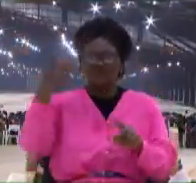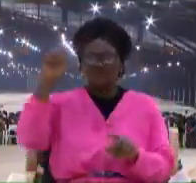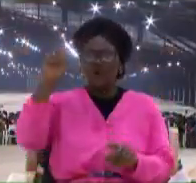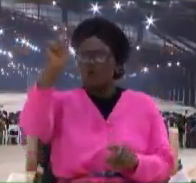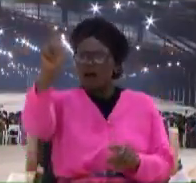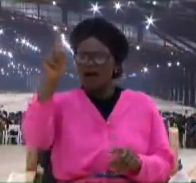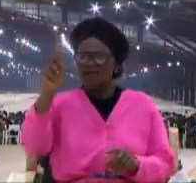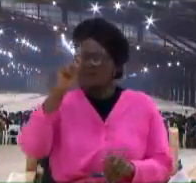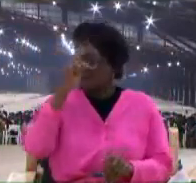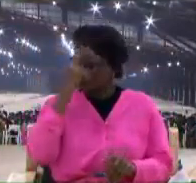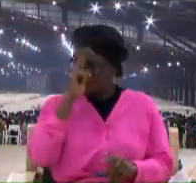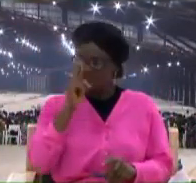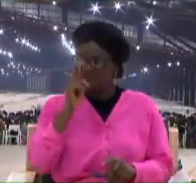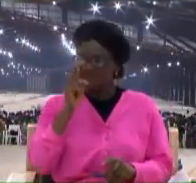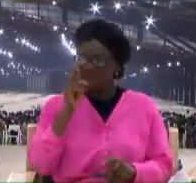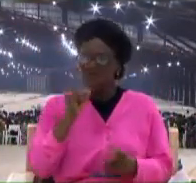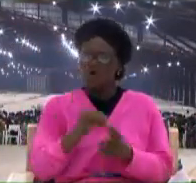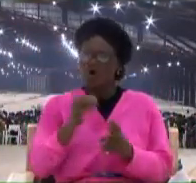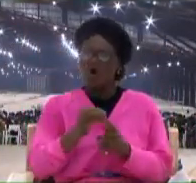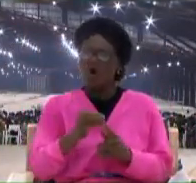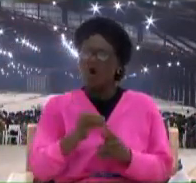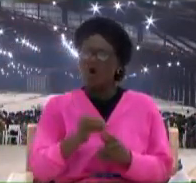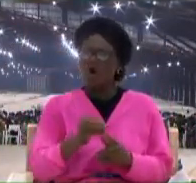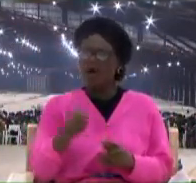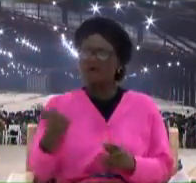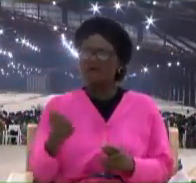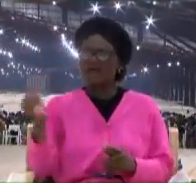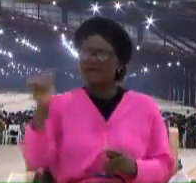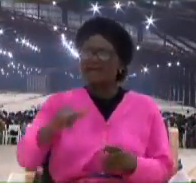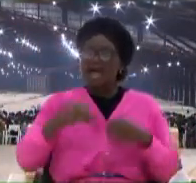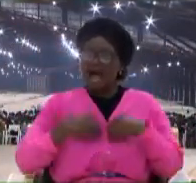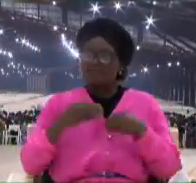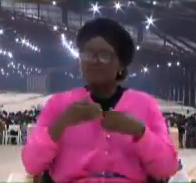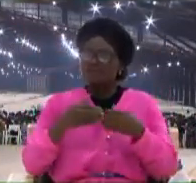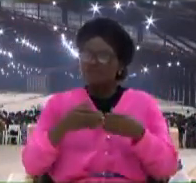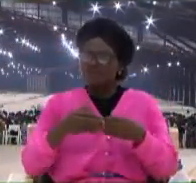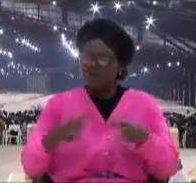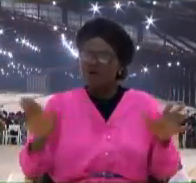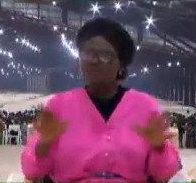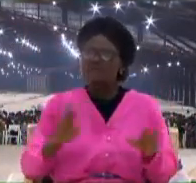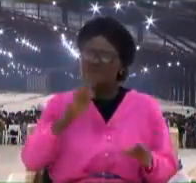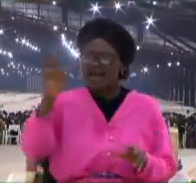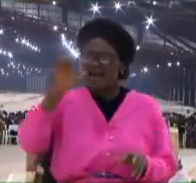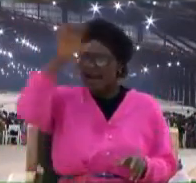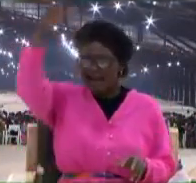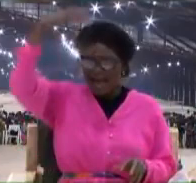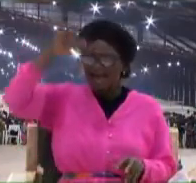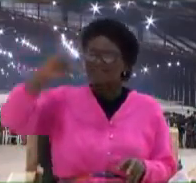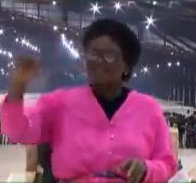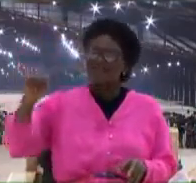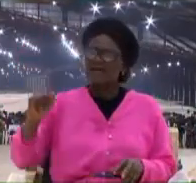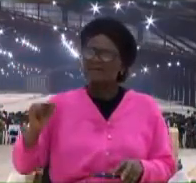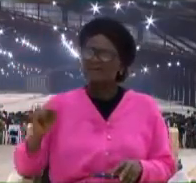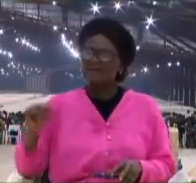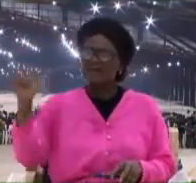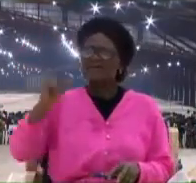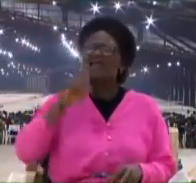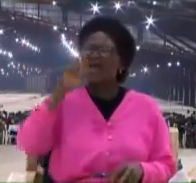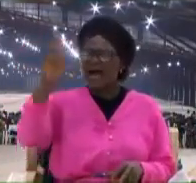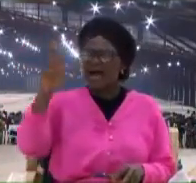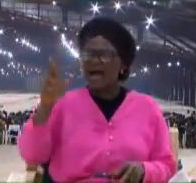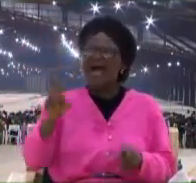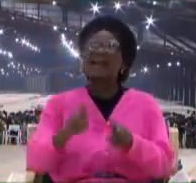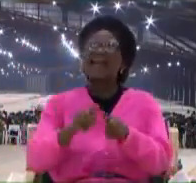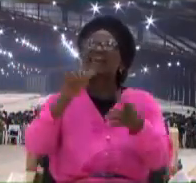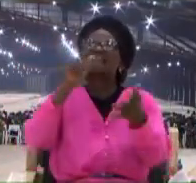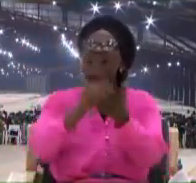they've lost their shining. They need, like the prodigal son, to eat